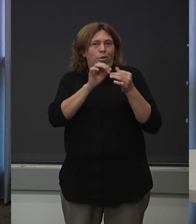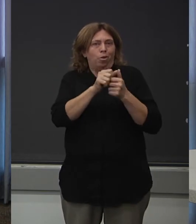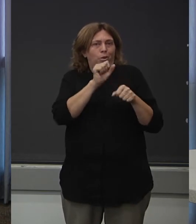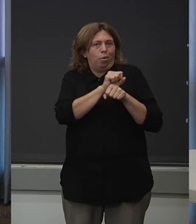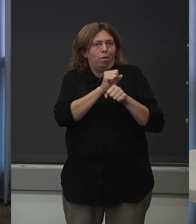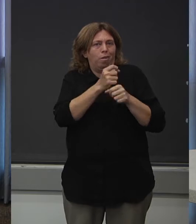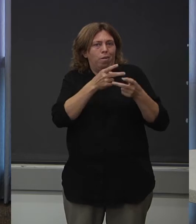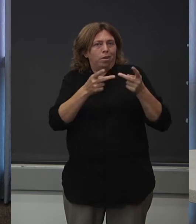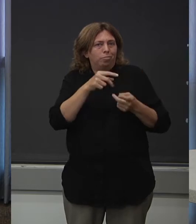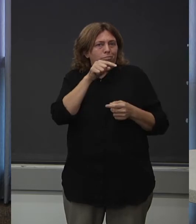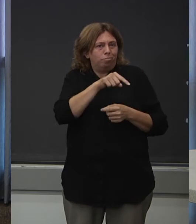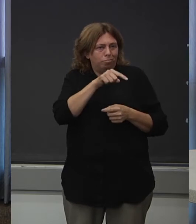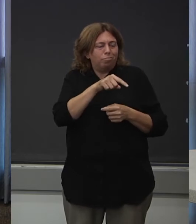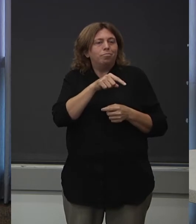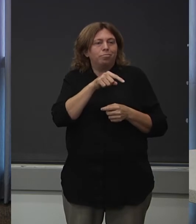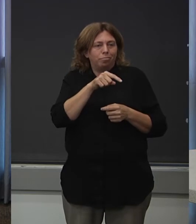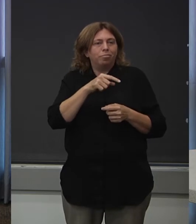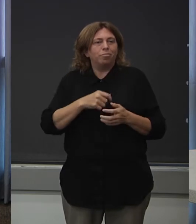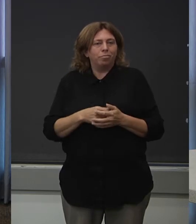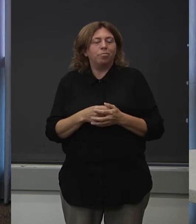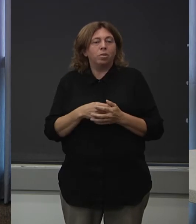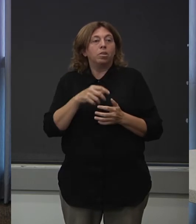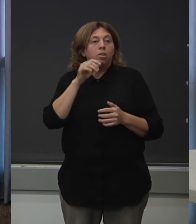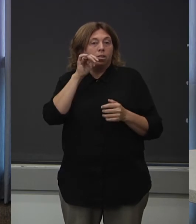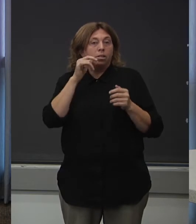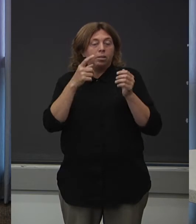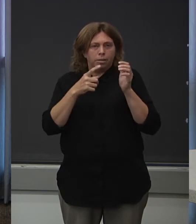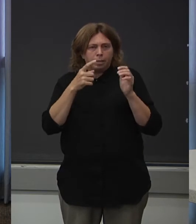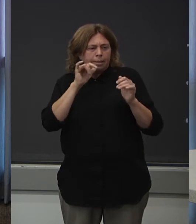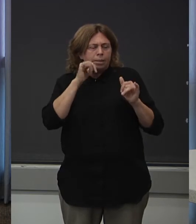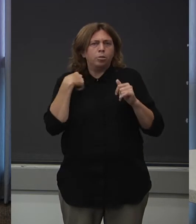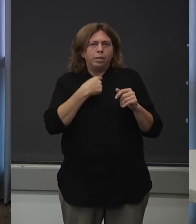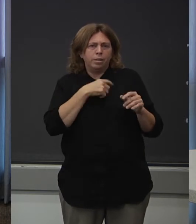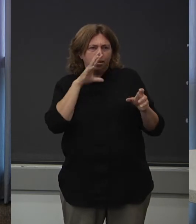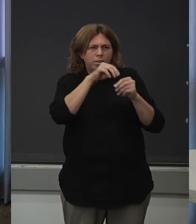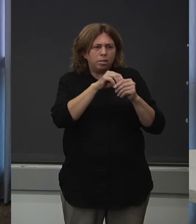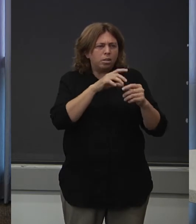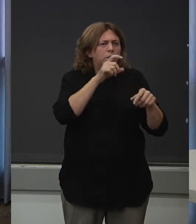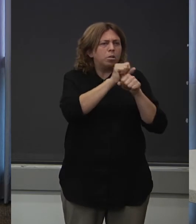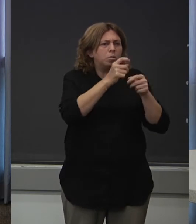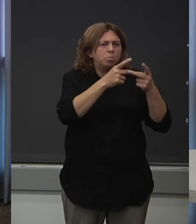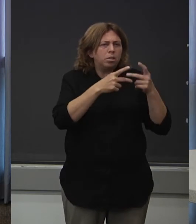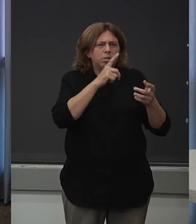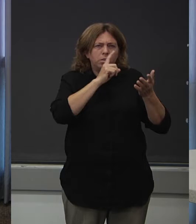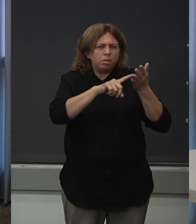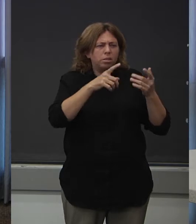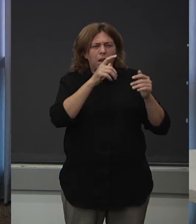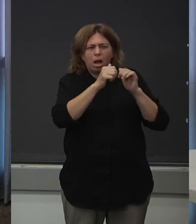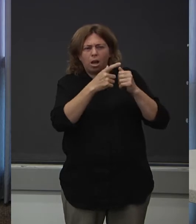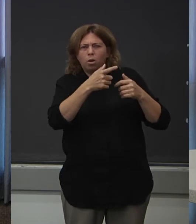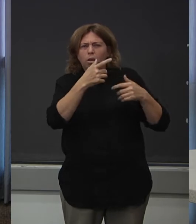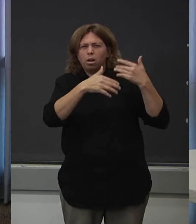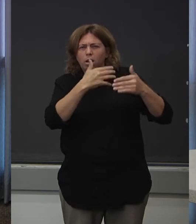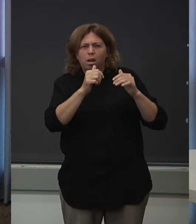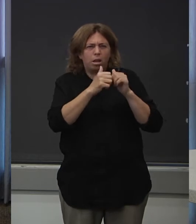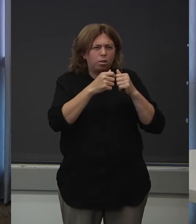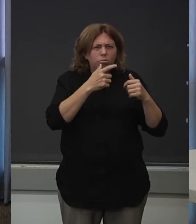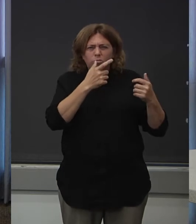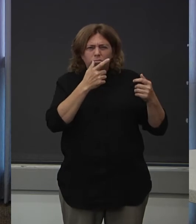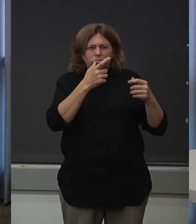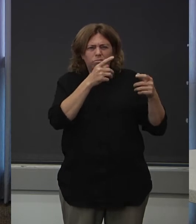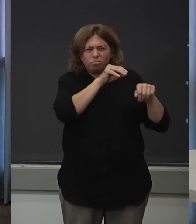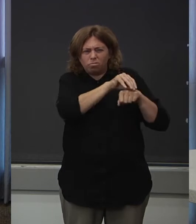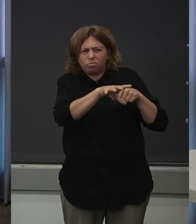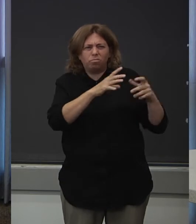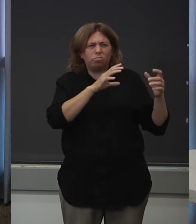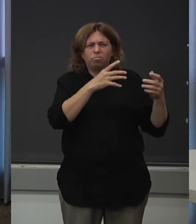clarify what needs to be done and to talk about how it can be done. And really, we've only ended up looking at inspections